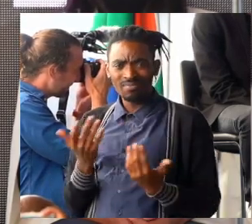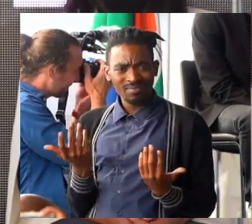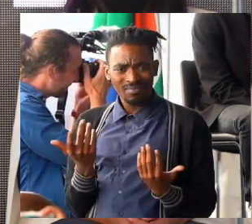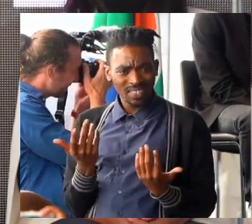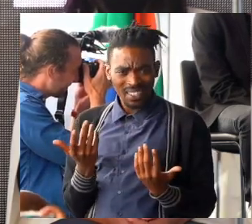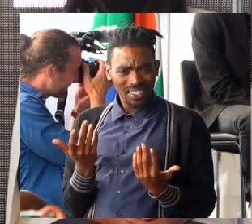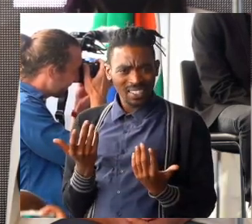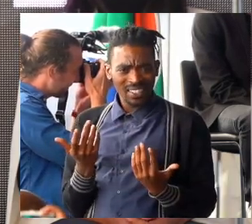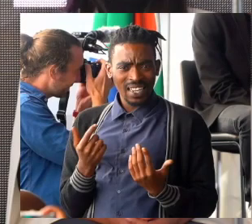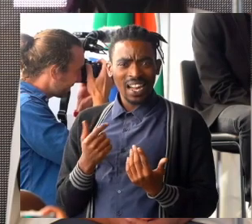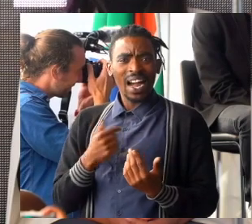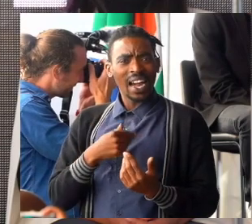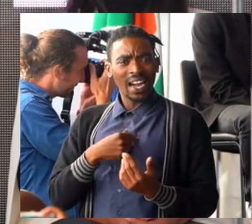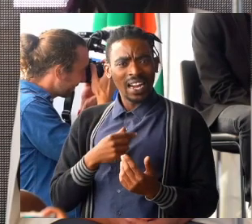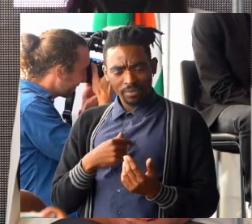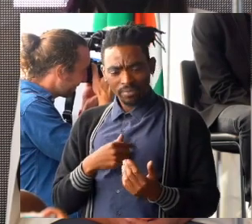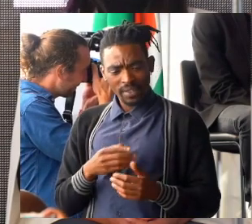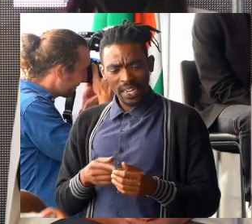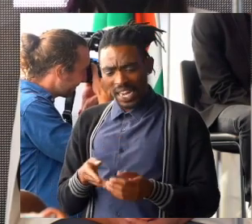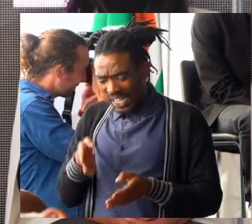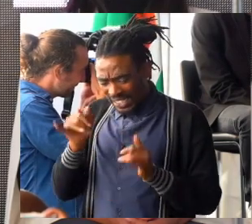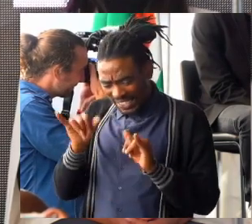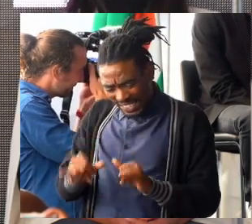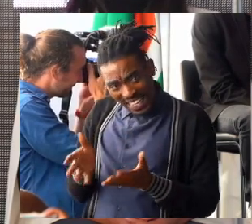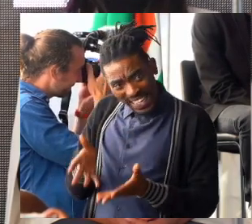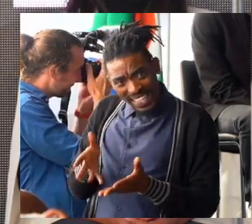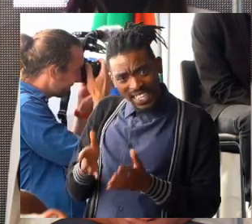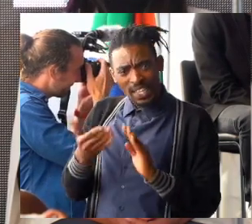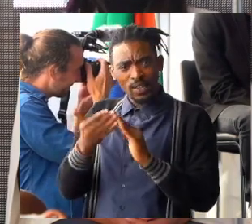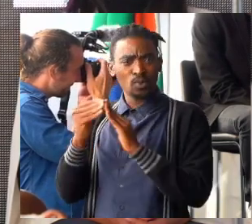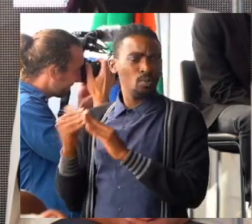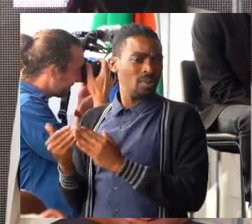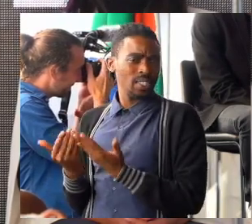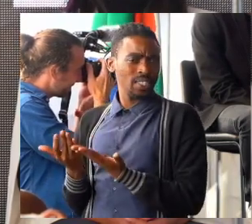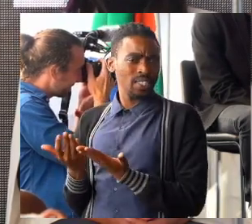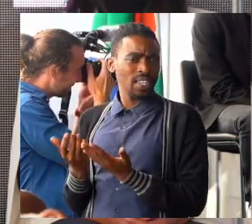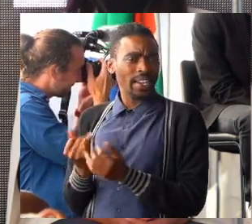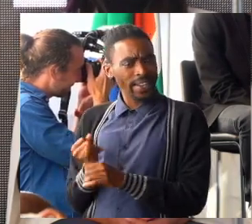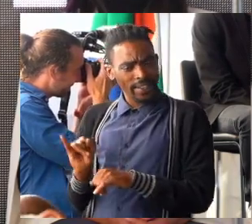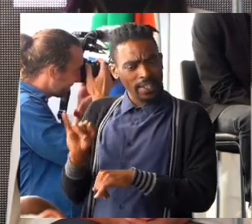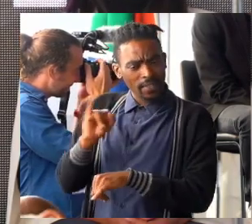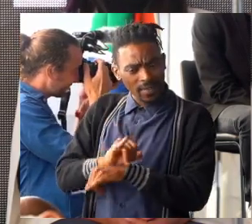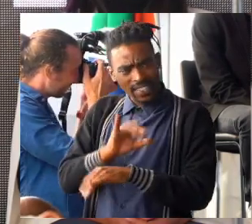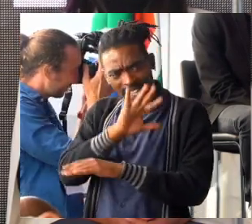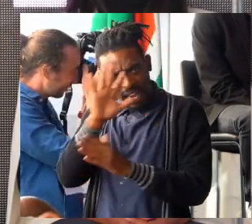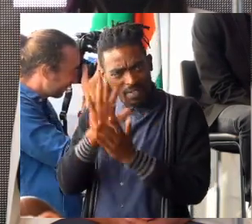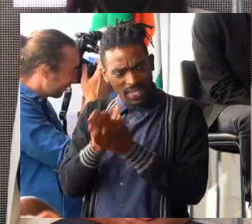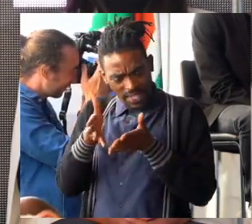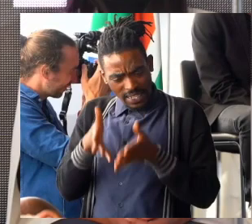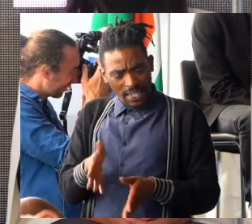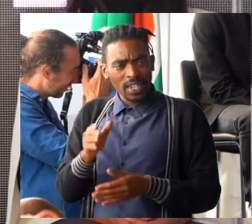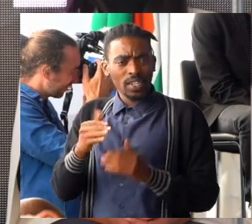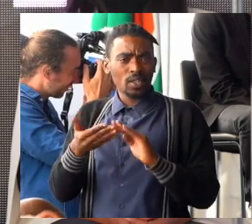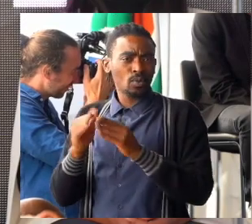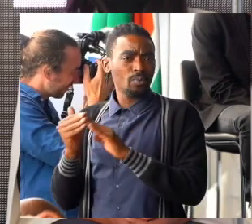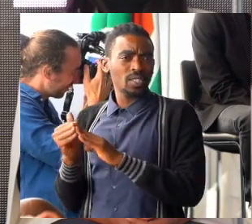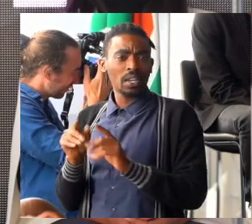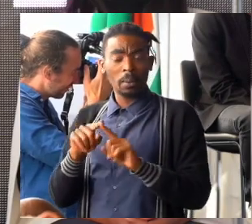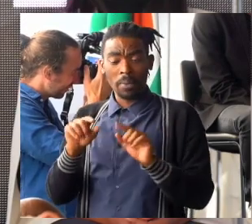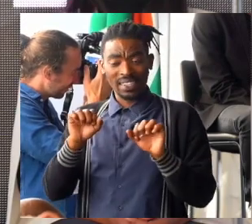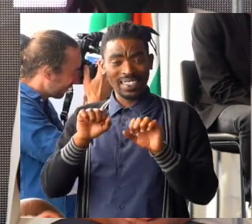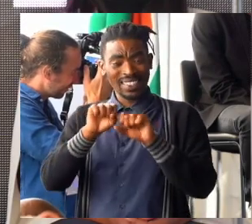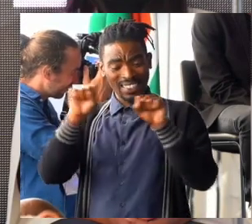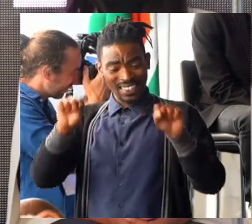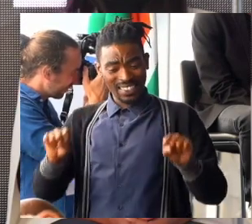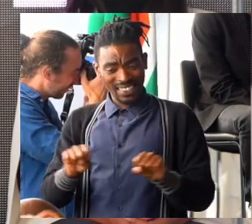is that I live in this community, I'm invested in this community. That's the whole point. But we have a system where it